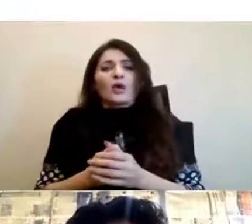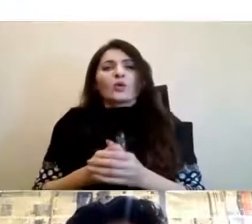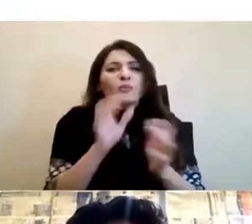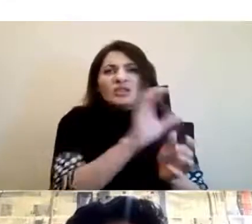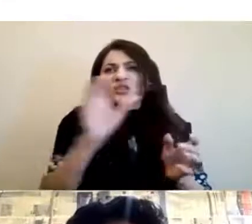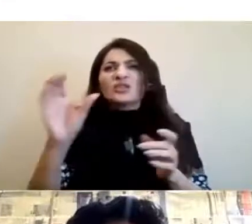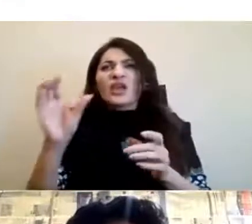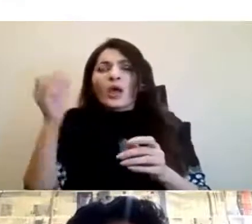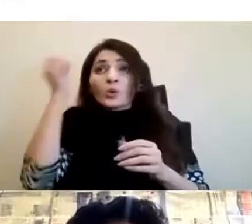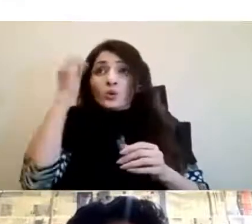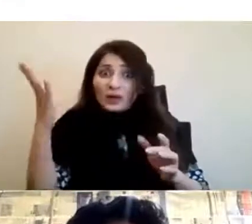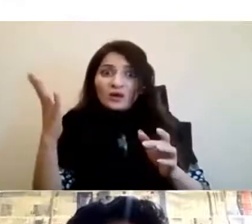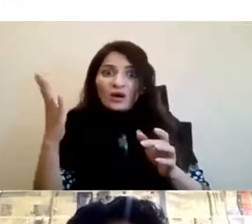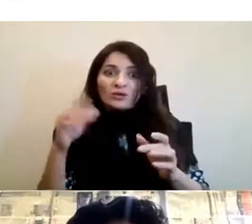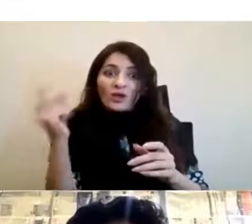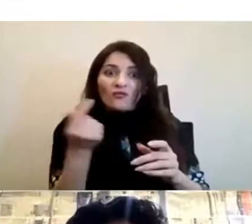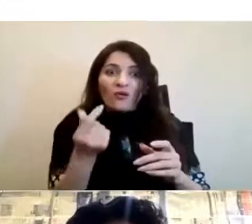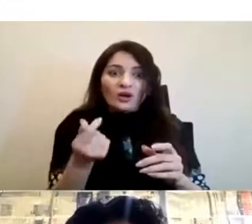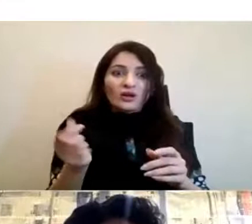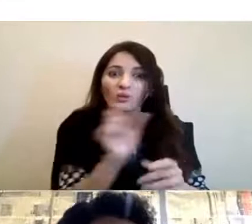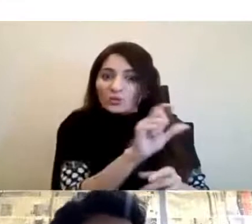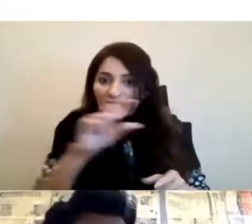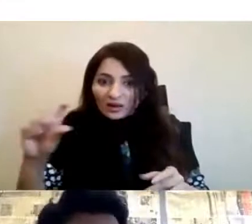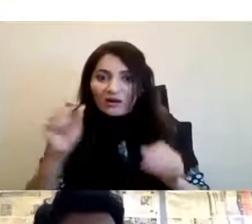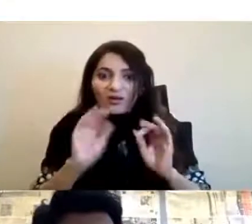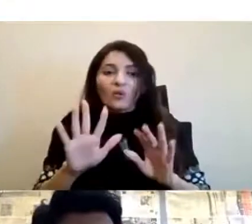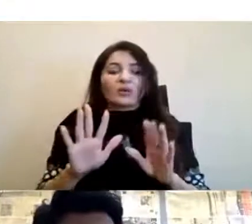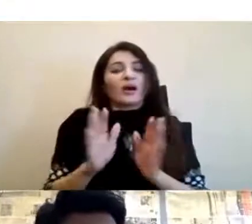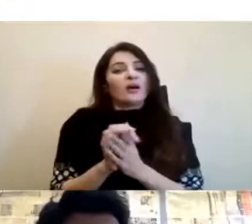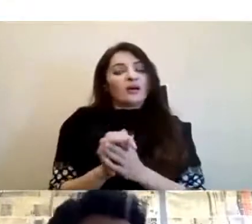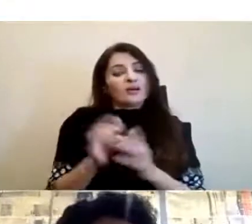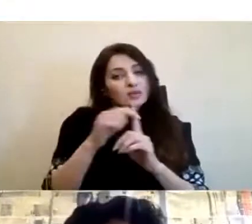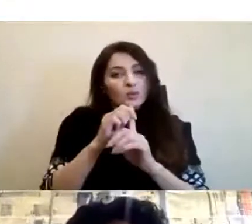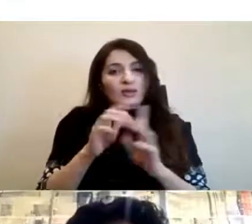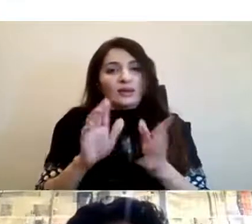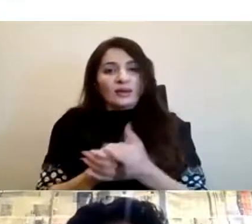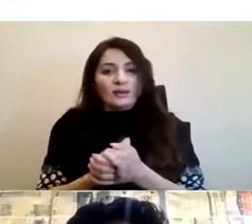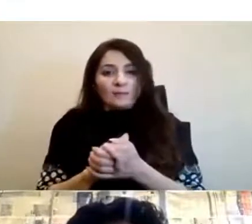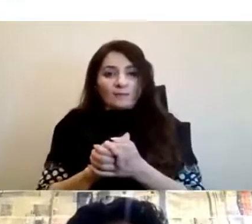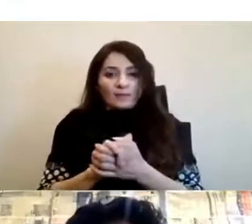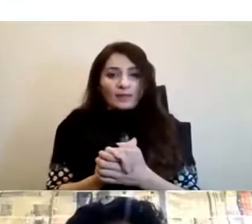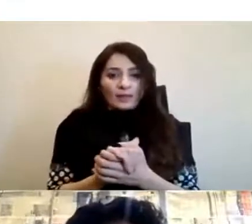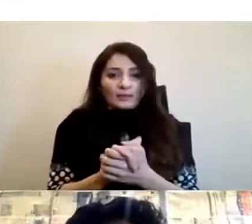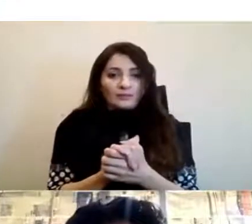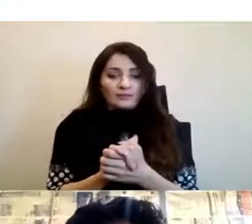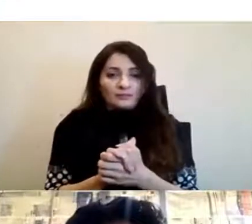information, and a comparison of the relative prominence of objects in a particular image.